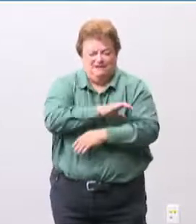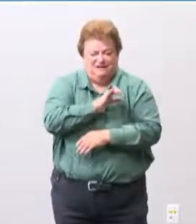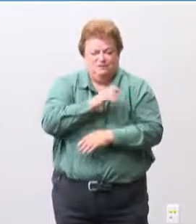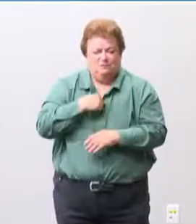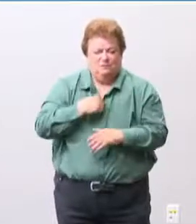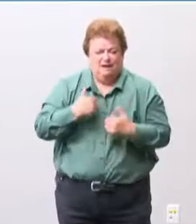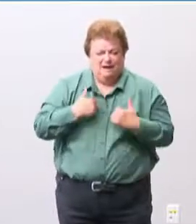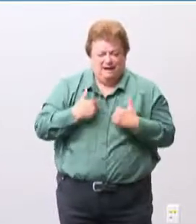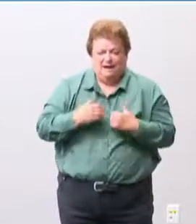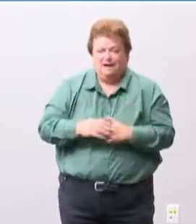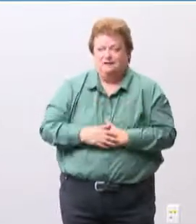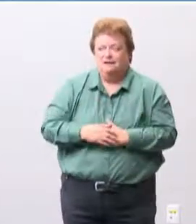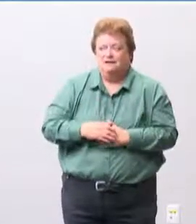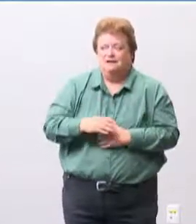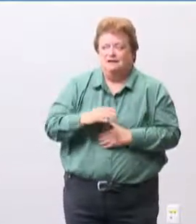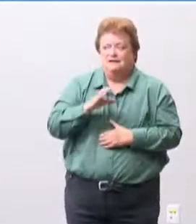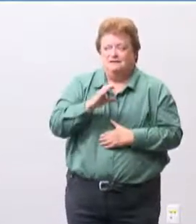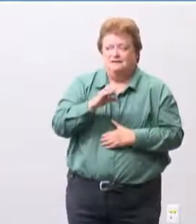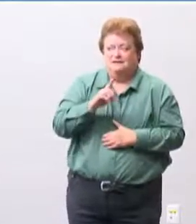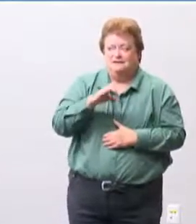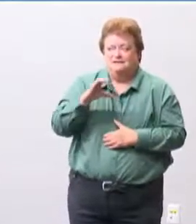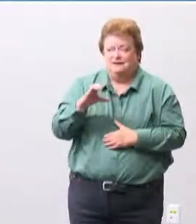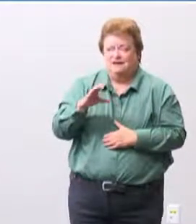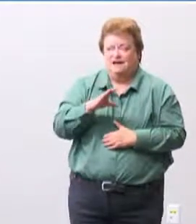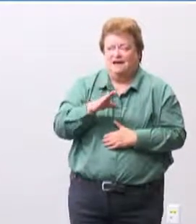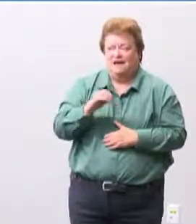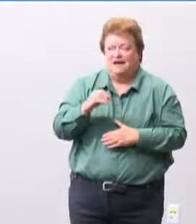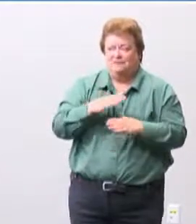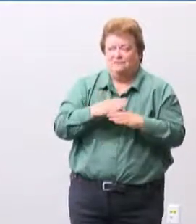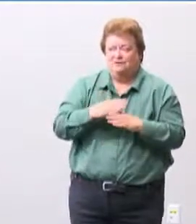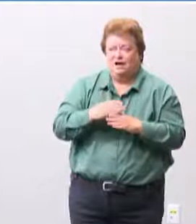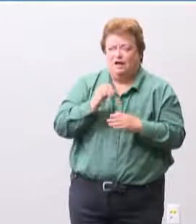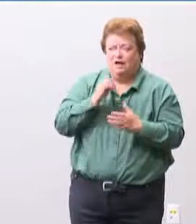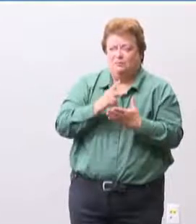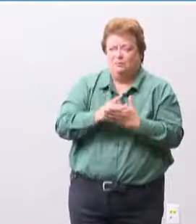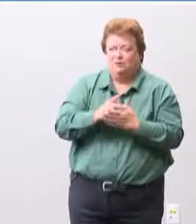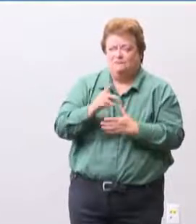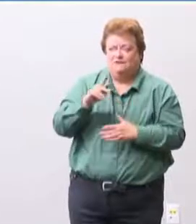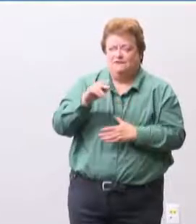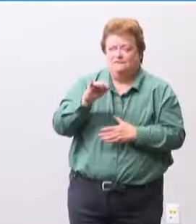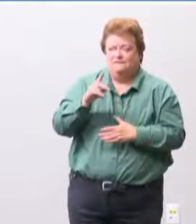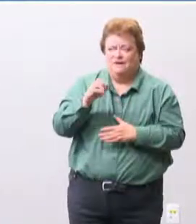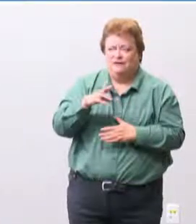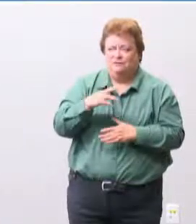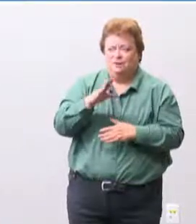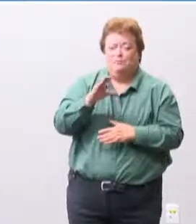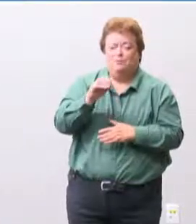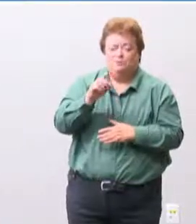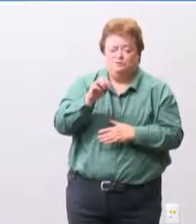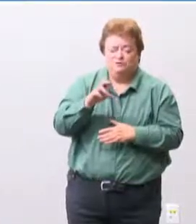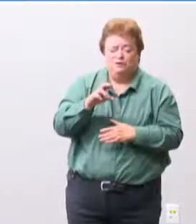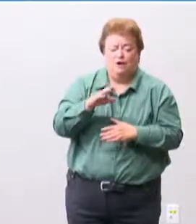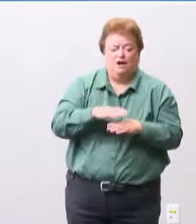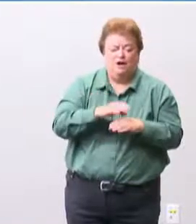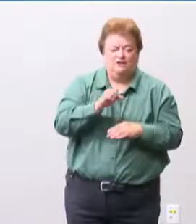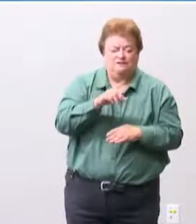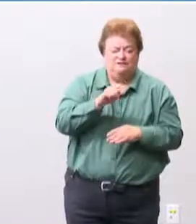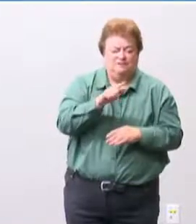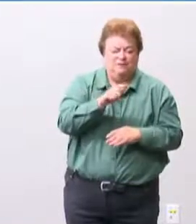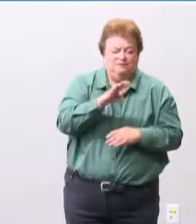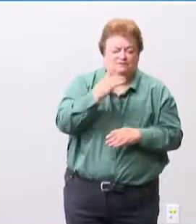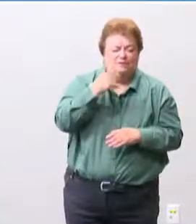partners. The Centers for Disease Control and Prevention approved the Pfizer booster dose on September 24th for